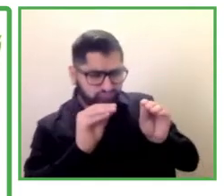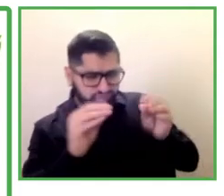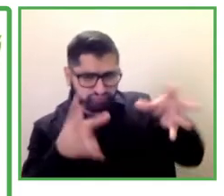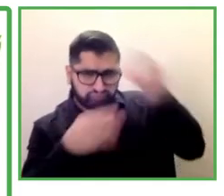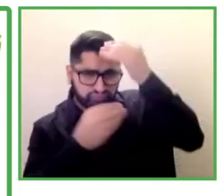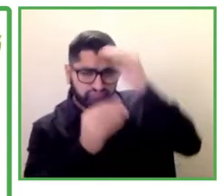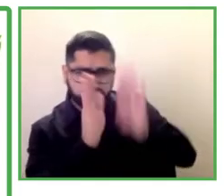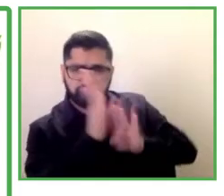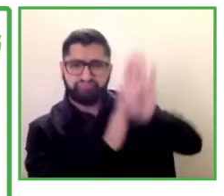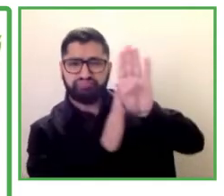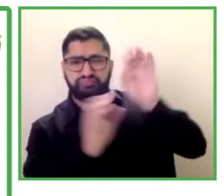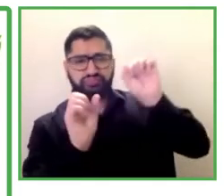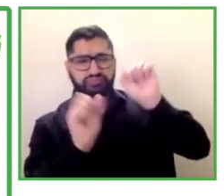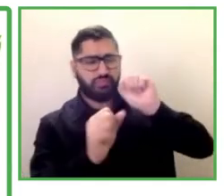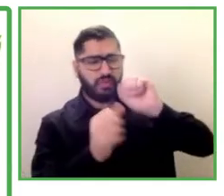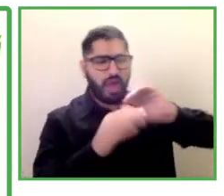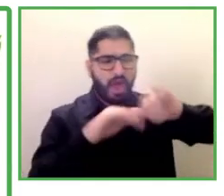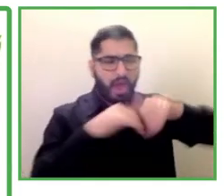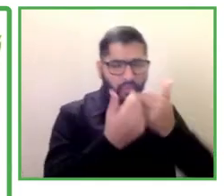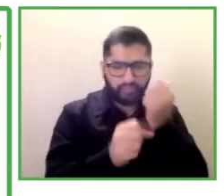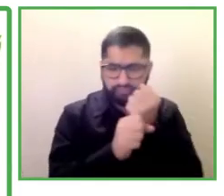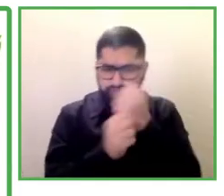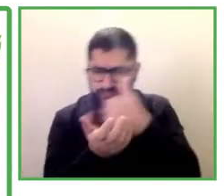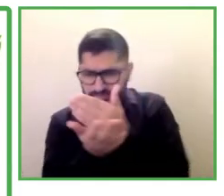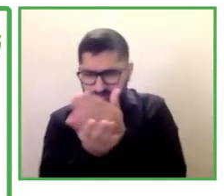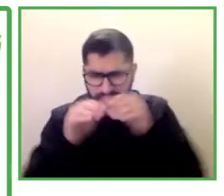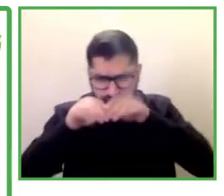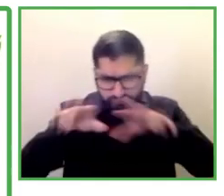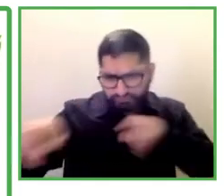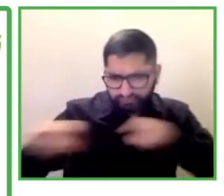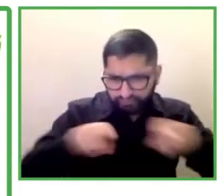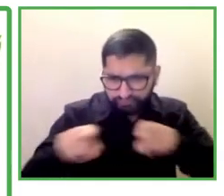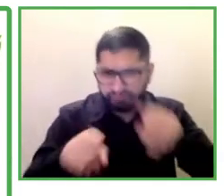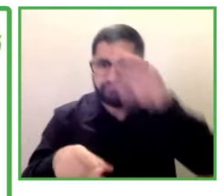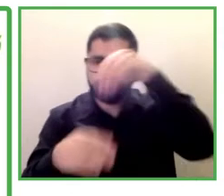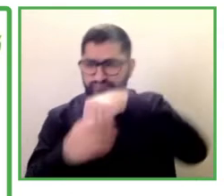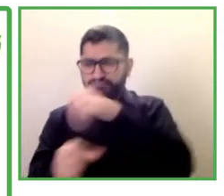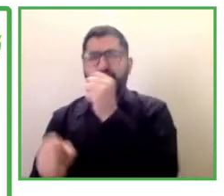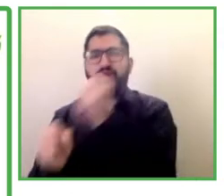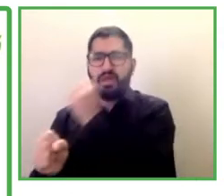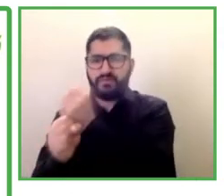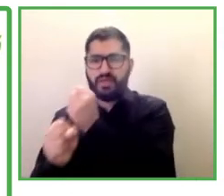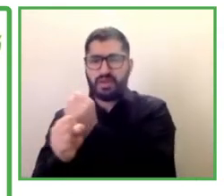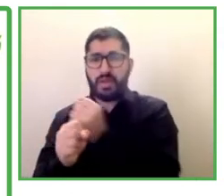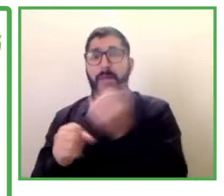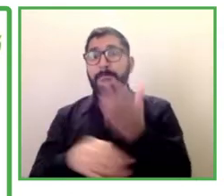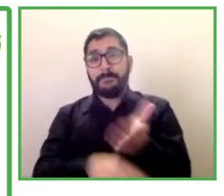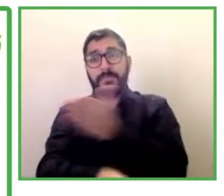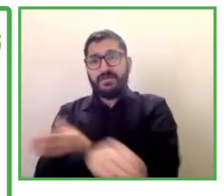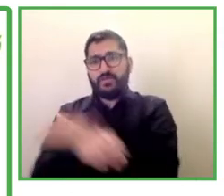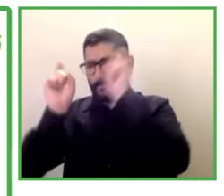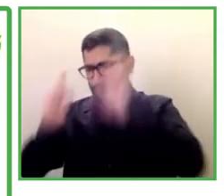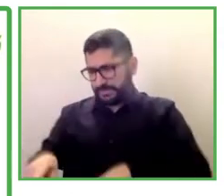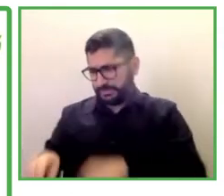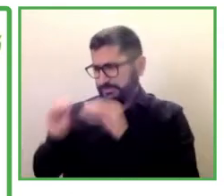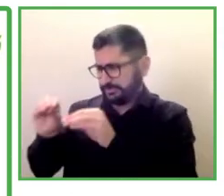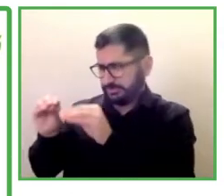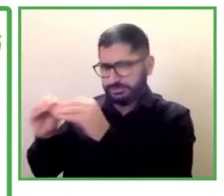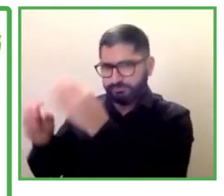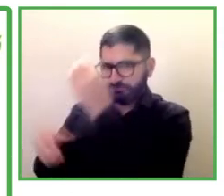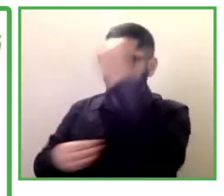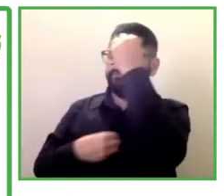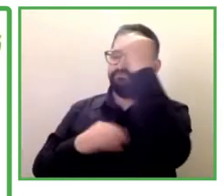of the best strategies to promote their insertability is by training. So this is what we